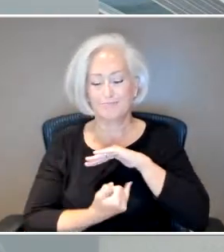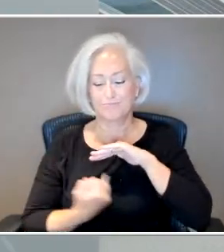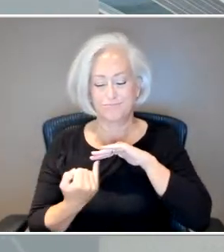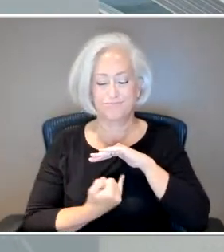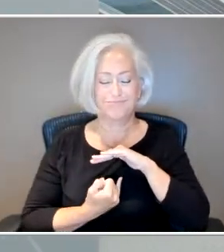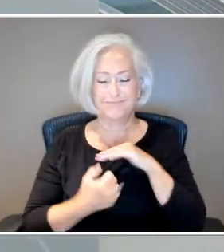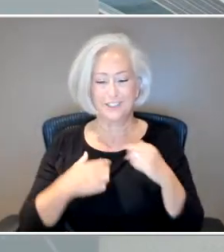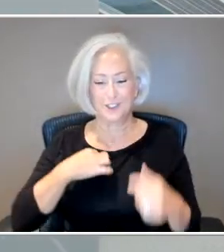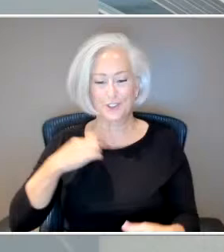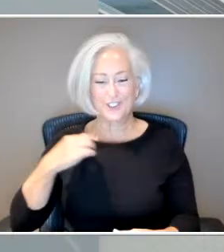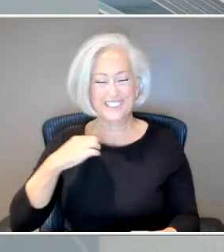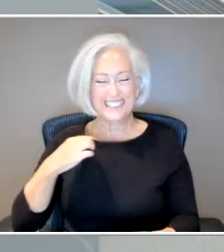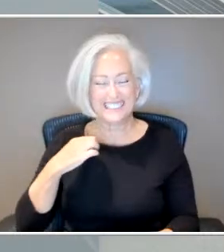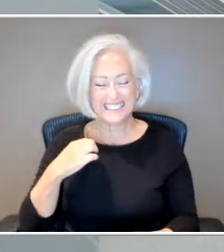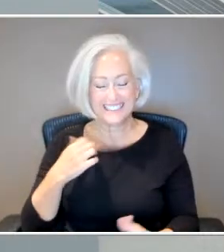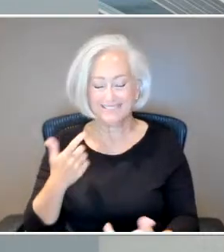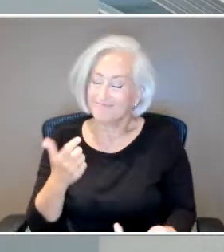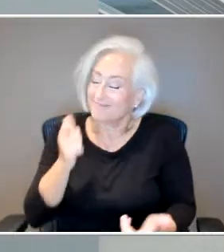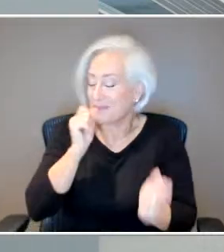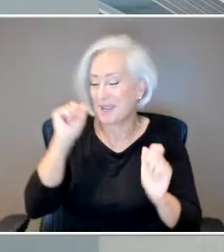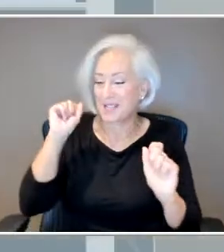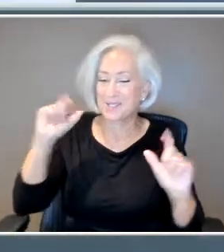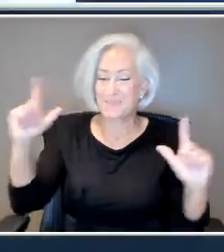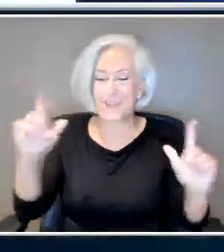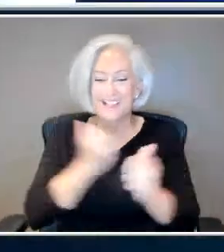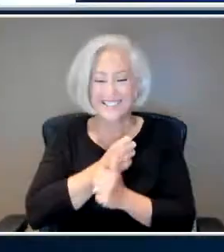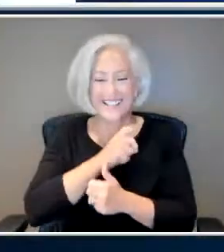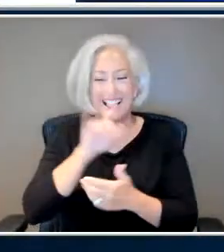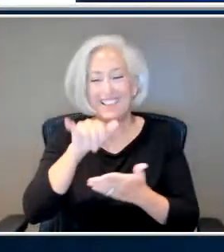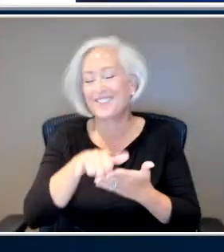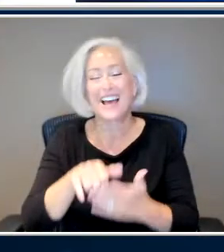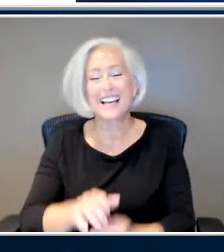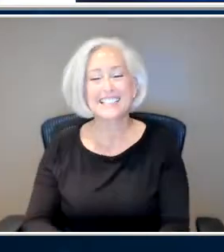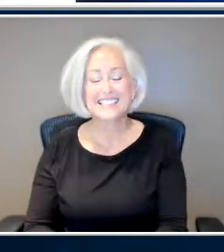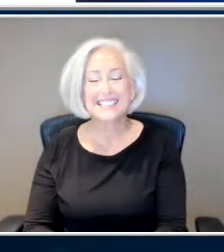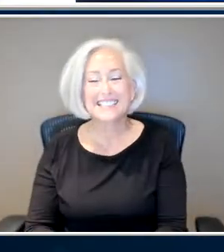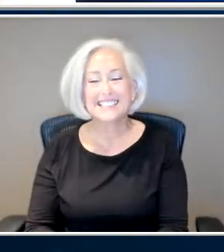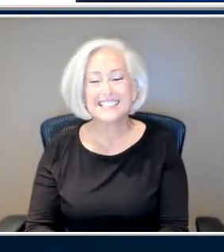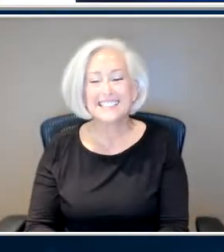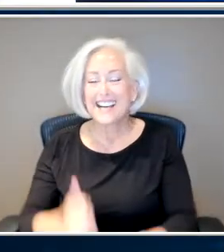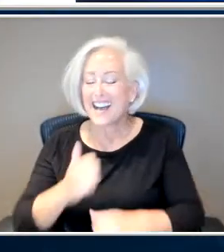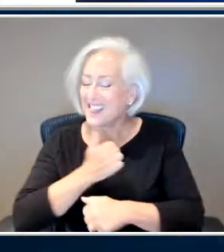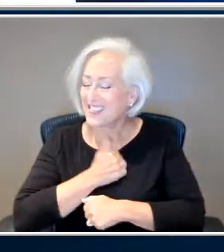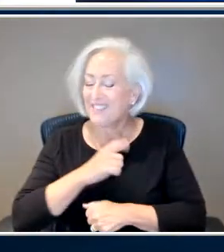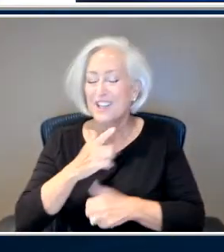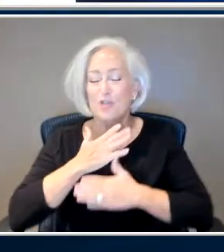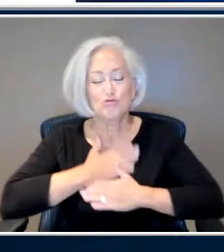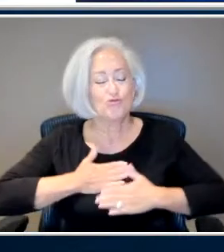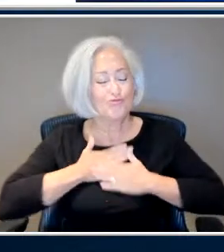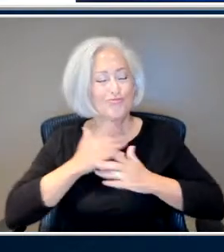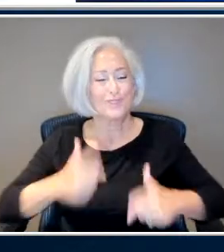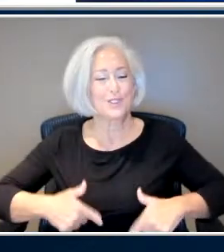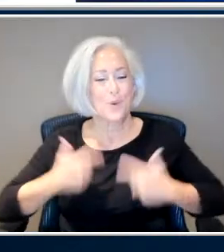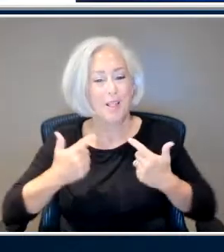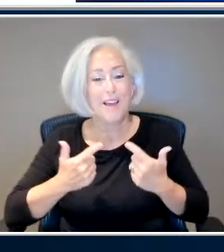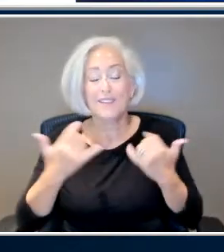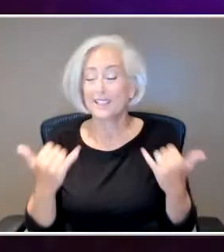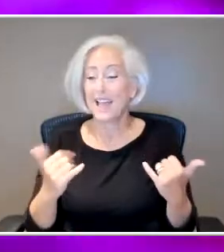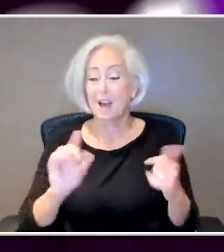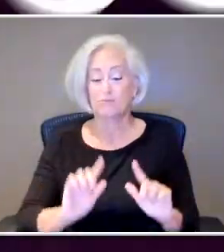I'm not surprised. I love it, guys. I love it. I love you guys living life. I want to get to some questions, though, from our viewers this